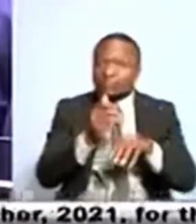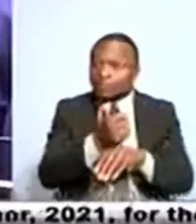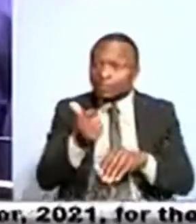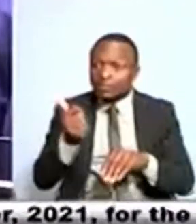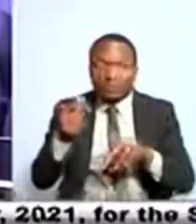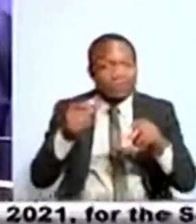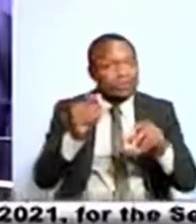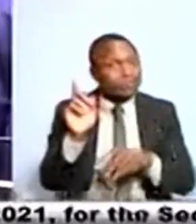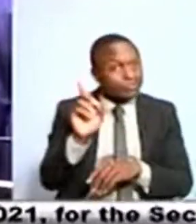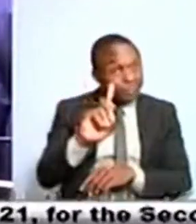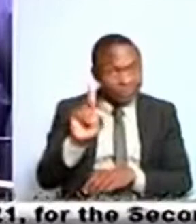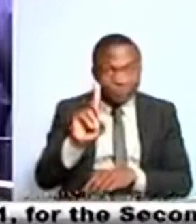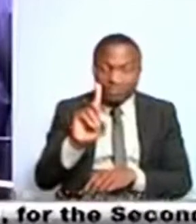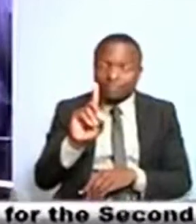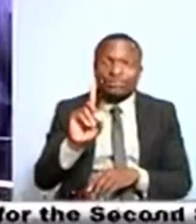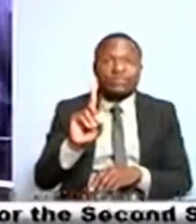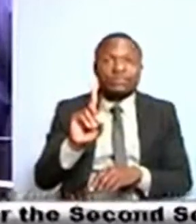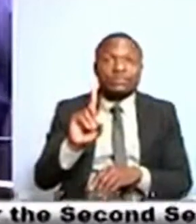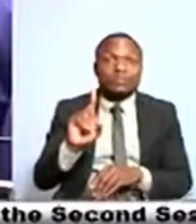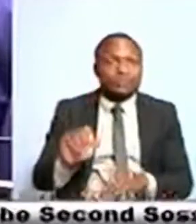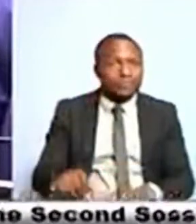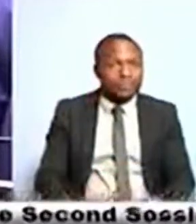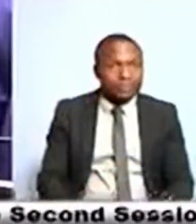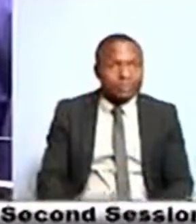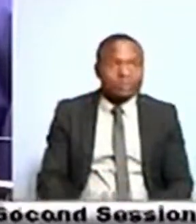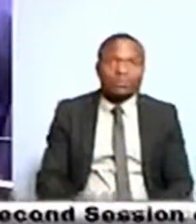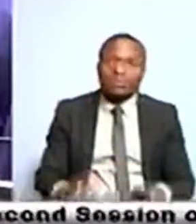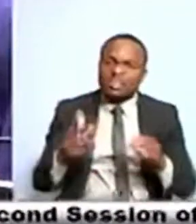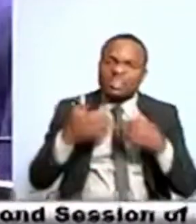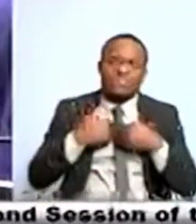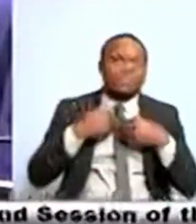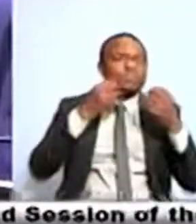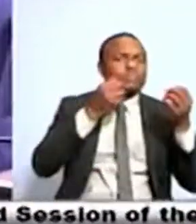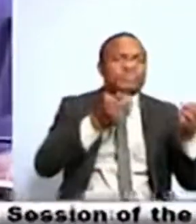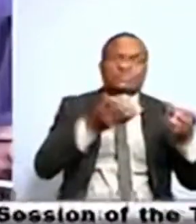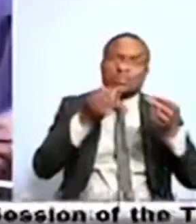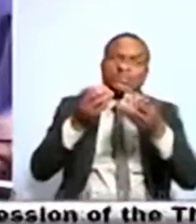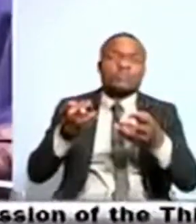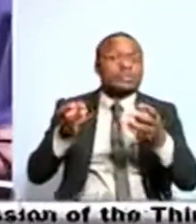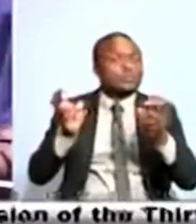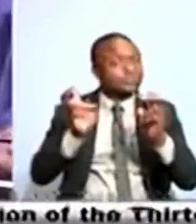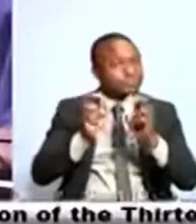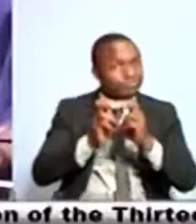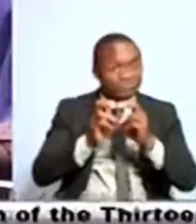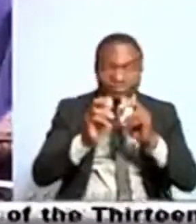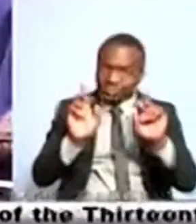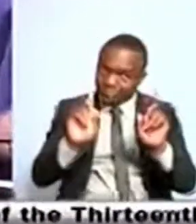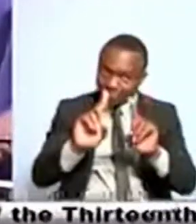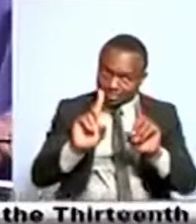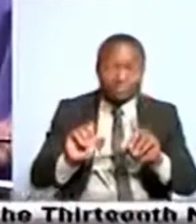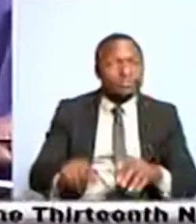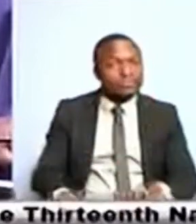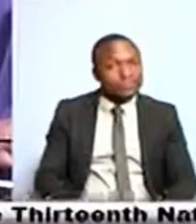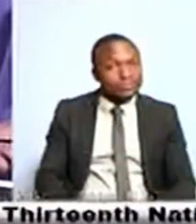anywhere and adopt multiple identities. So it is simply called